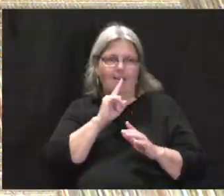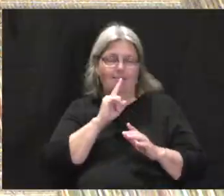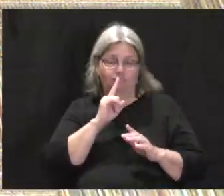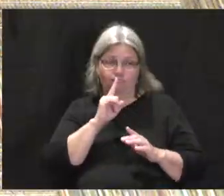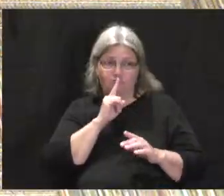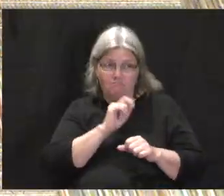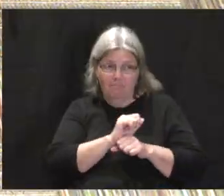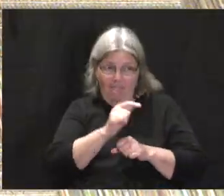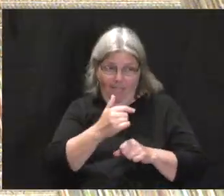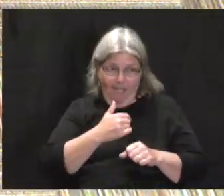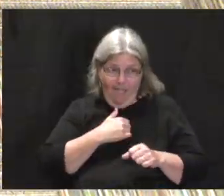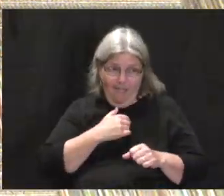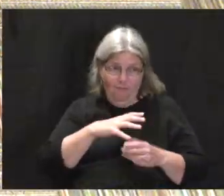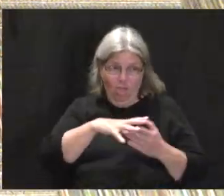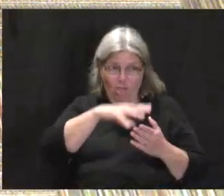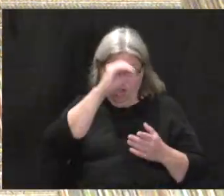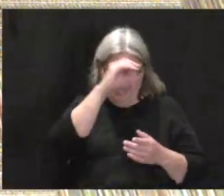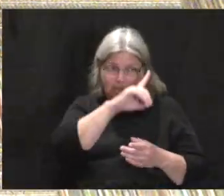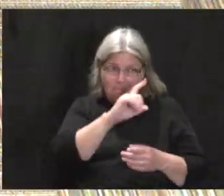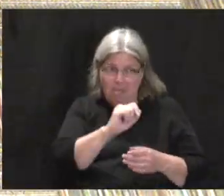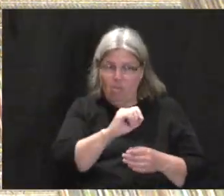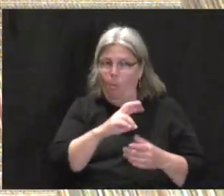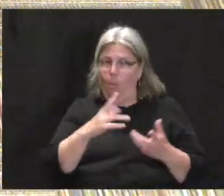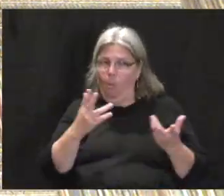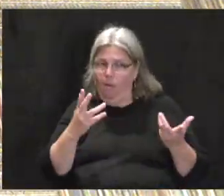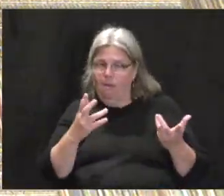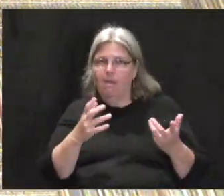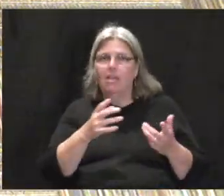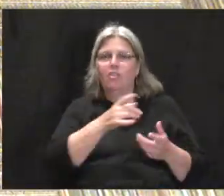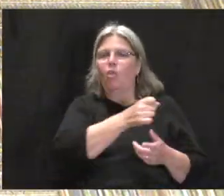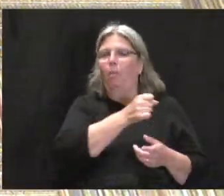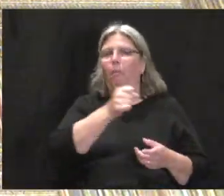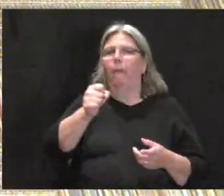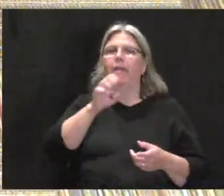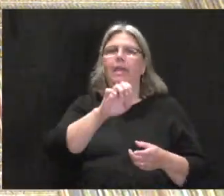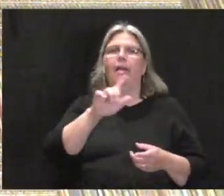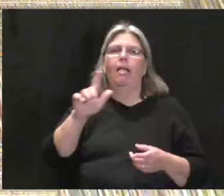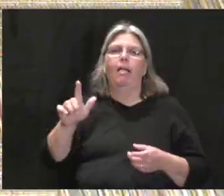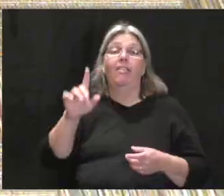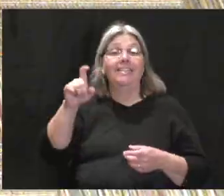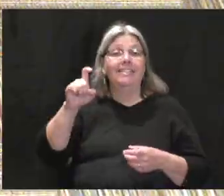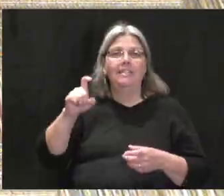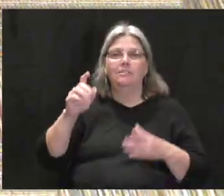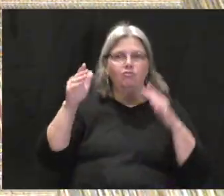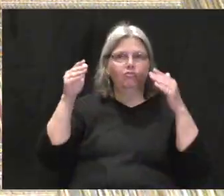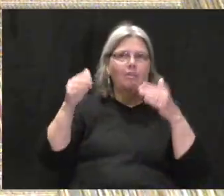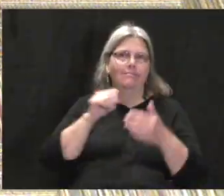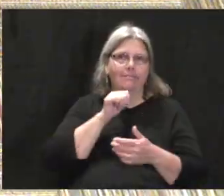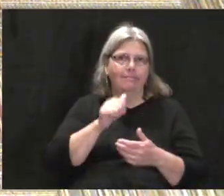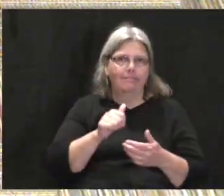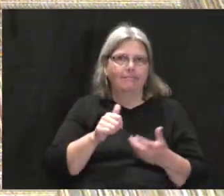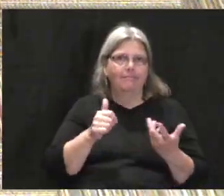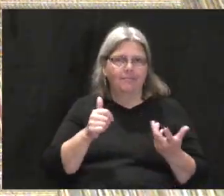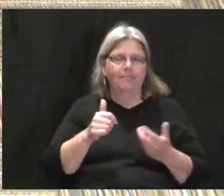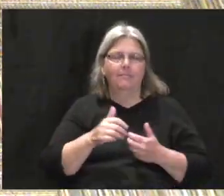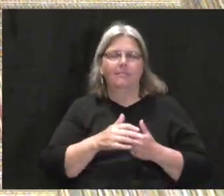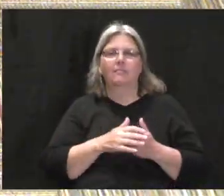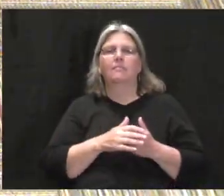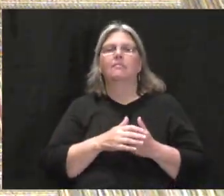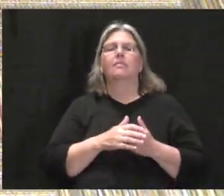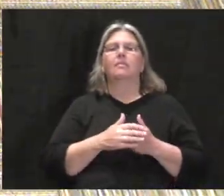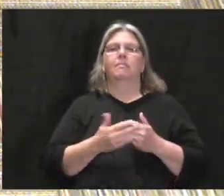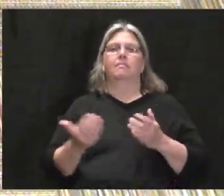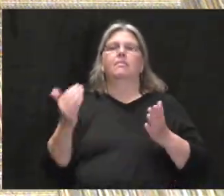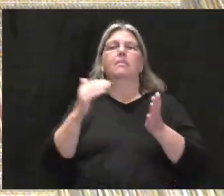And again, I'm emphasizing this because it came back up in the group we were at. When I mentioned earlier about politics, I don't